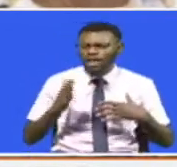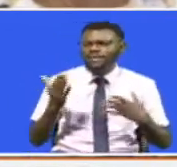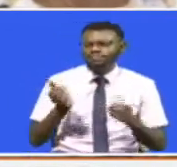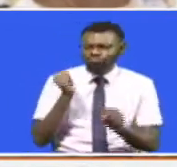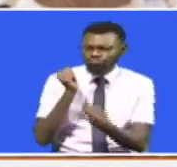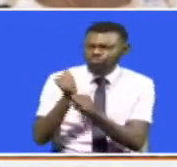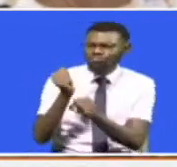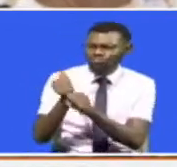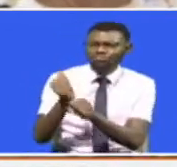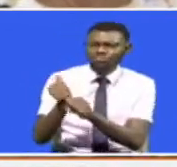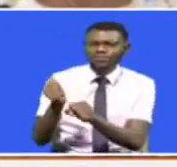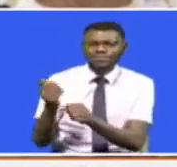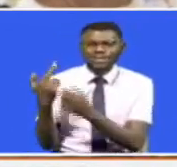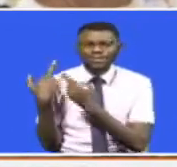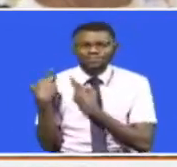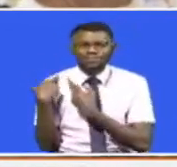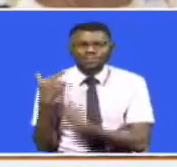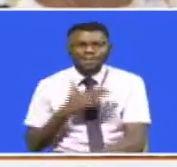duties,